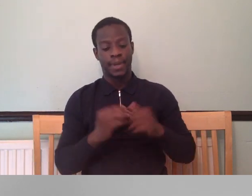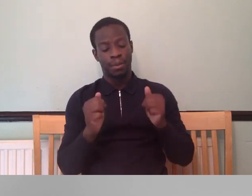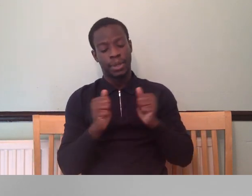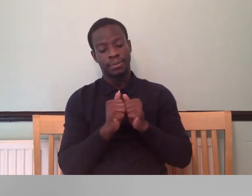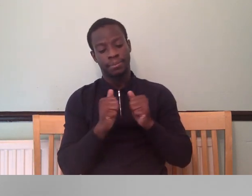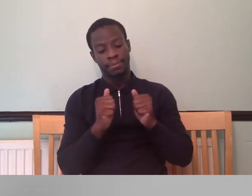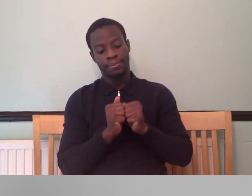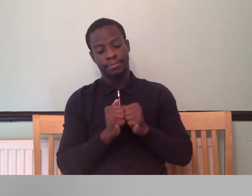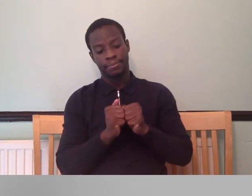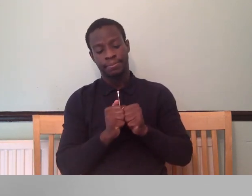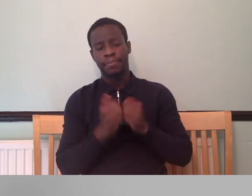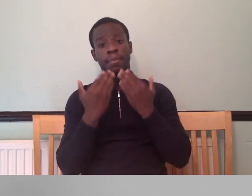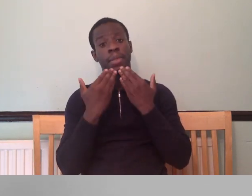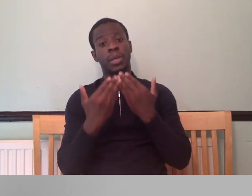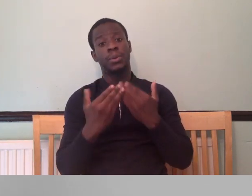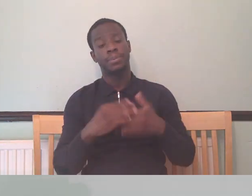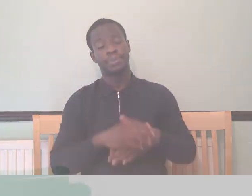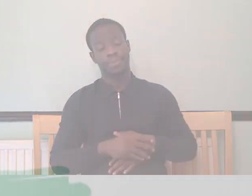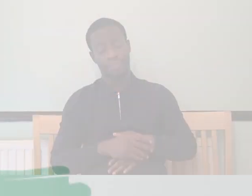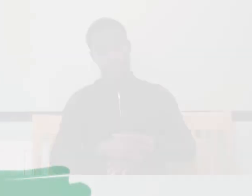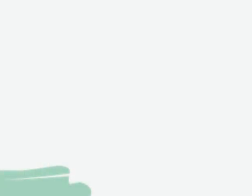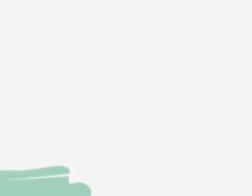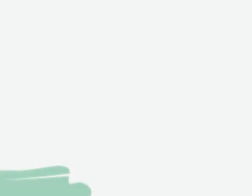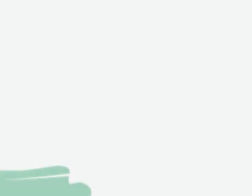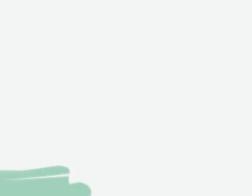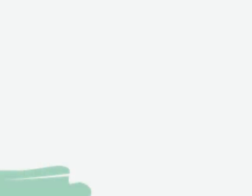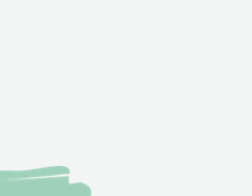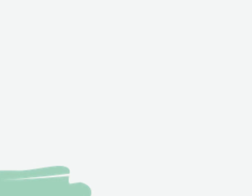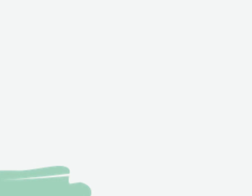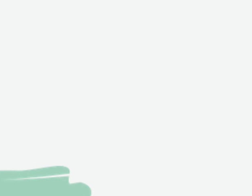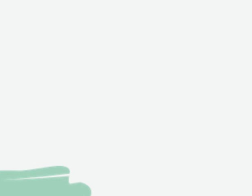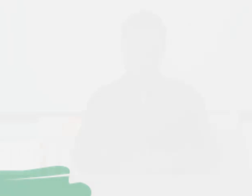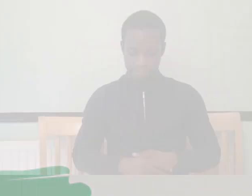Amen. Thank you.